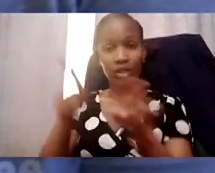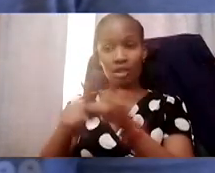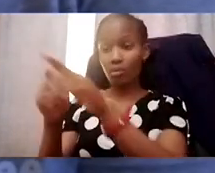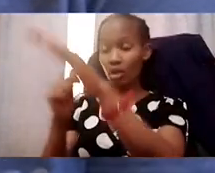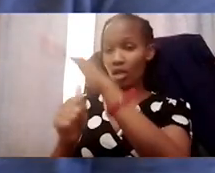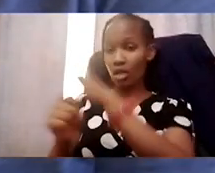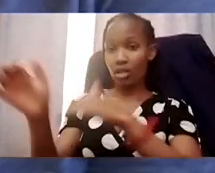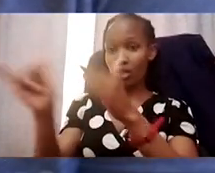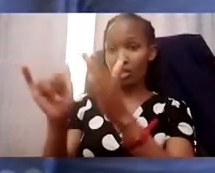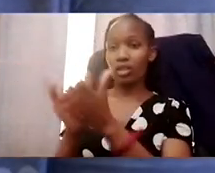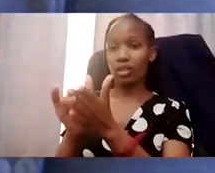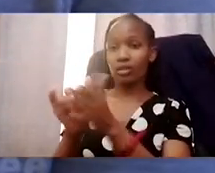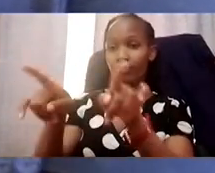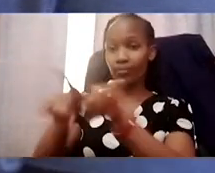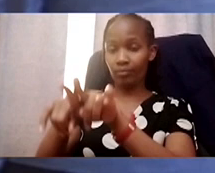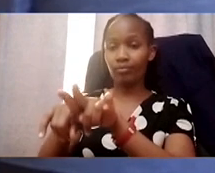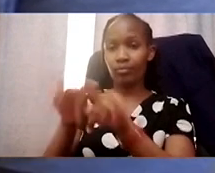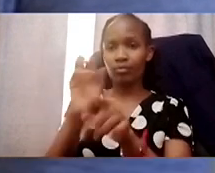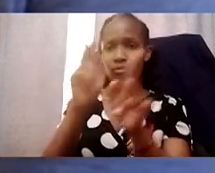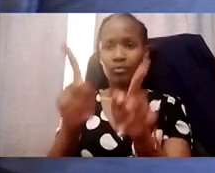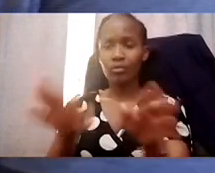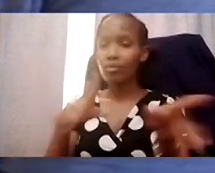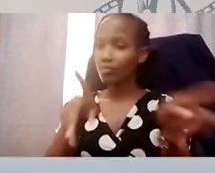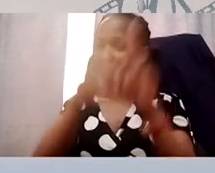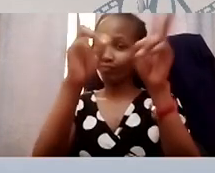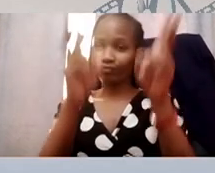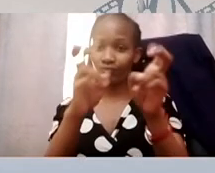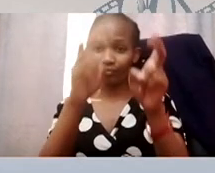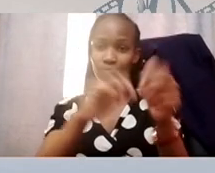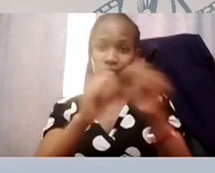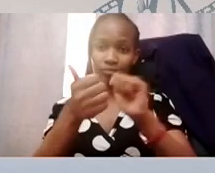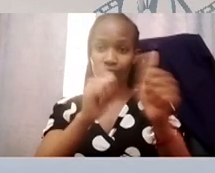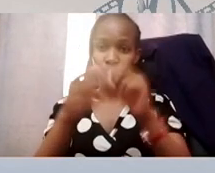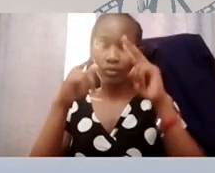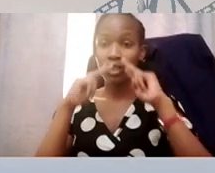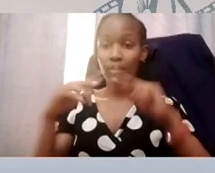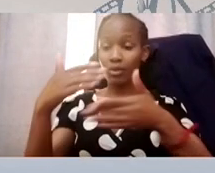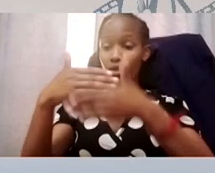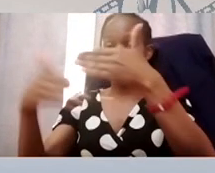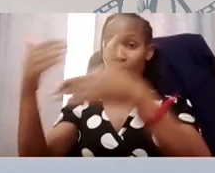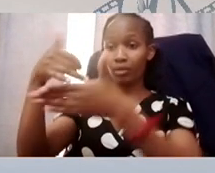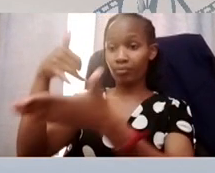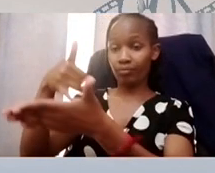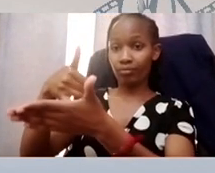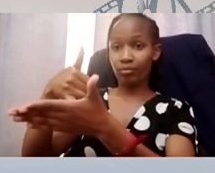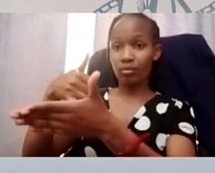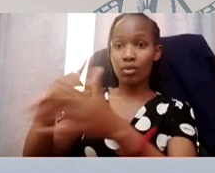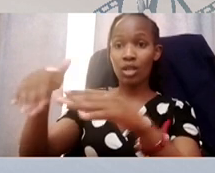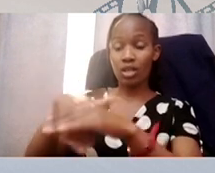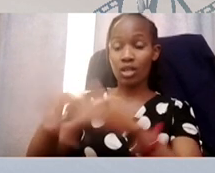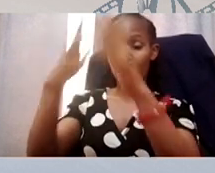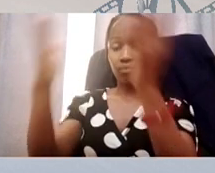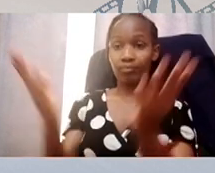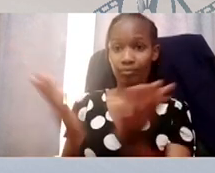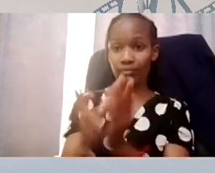umbrella. Okay. Even as much as the topic is sports as a peace-building initiative and morale booster within global refugee communities,